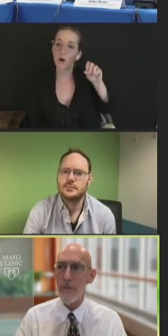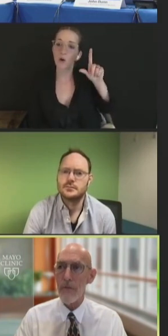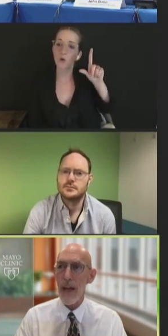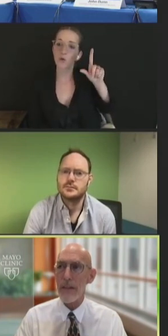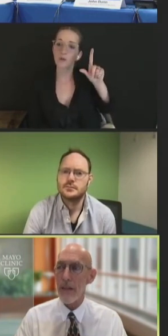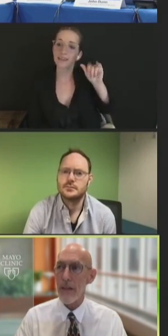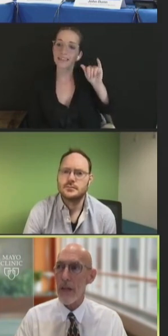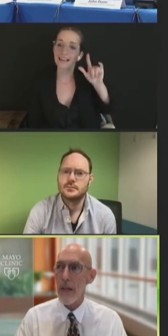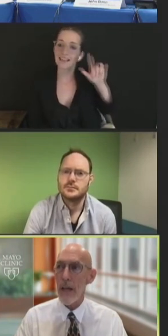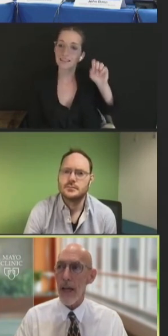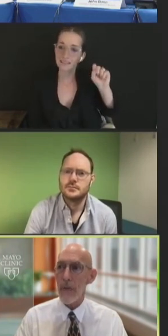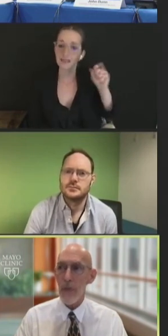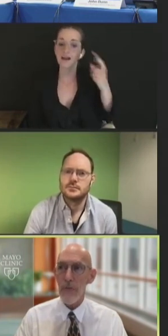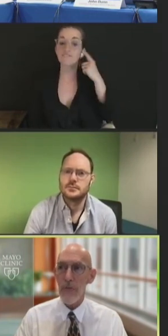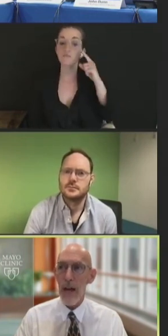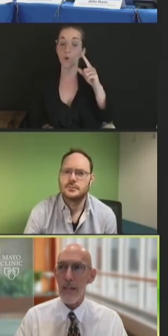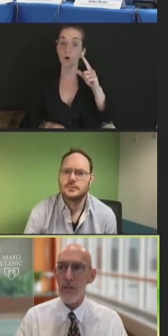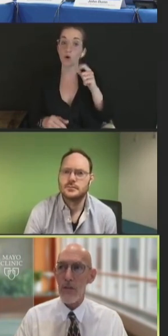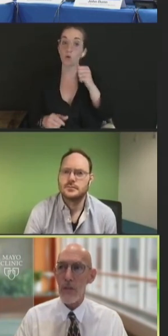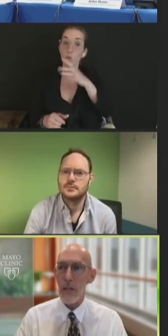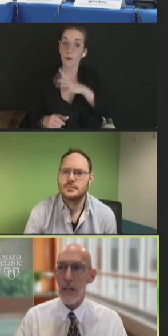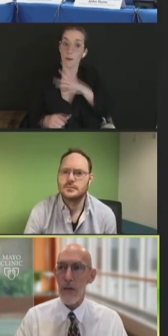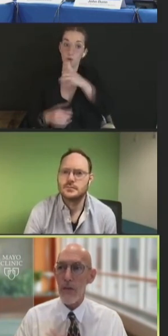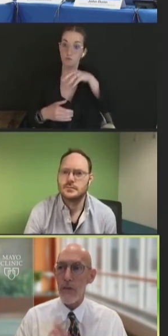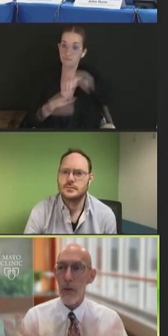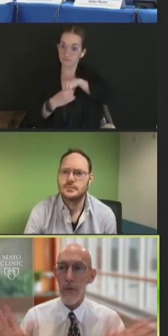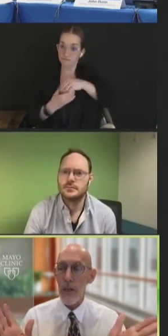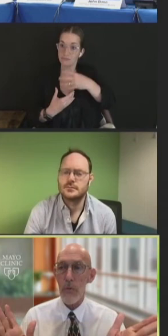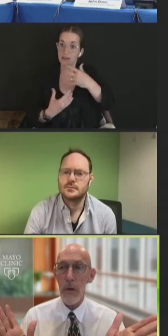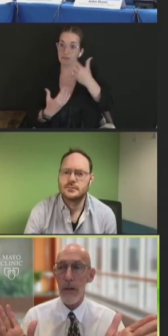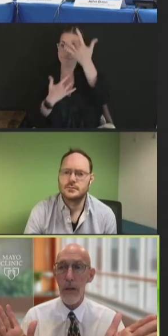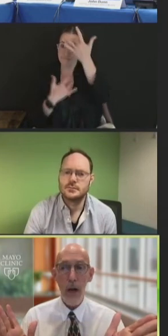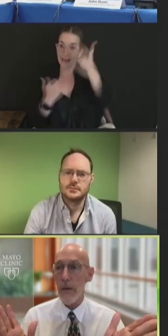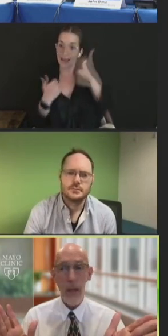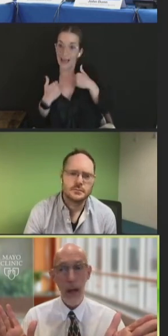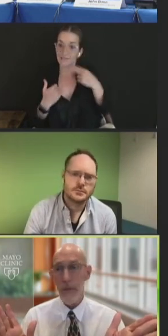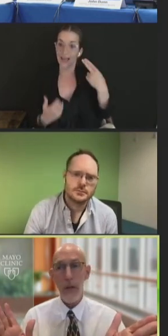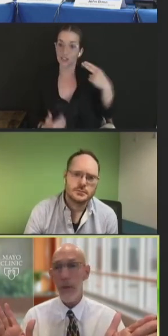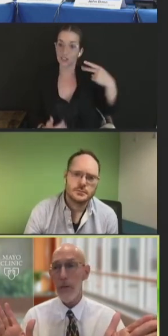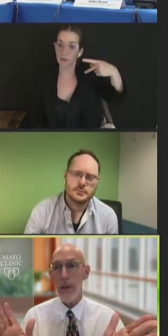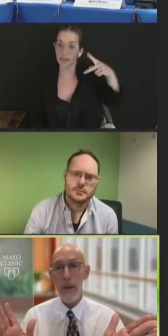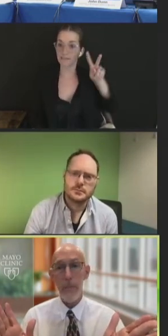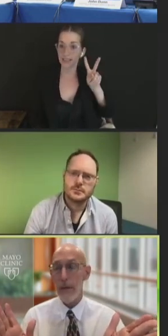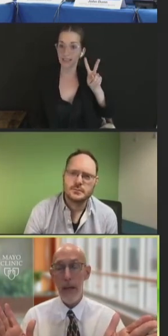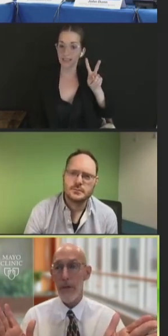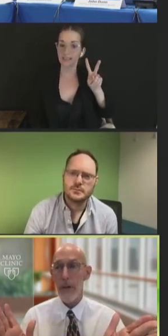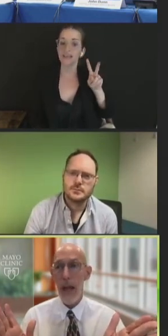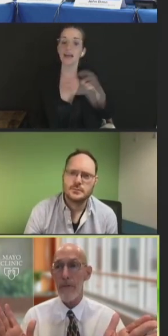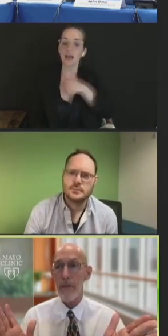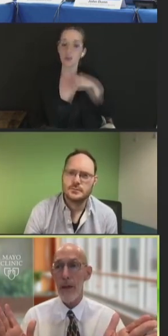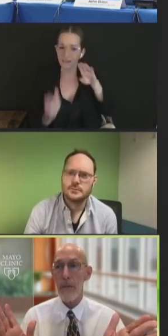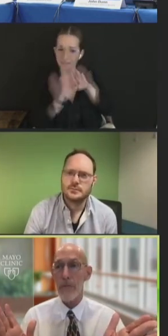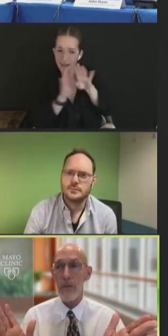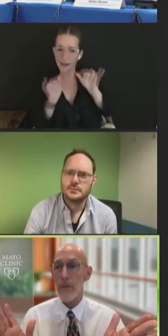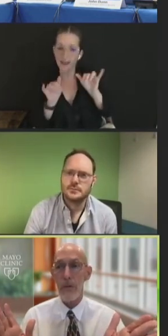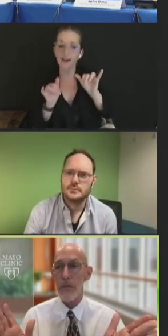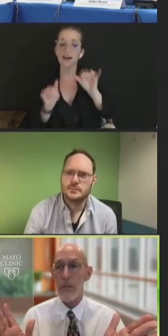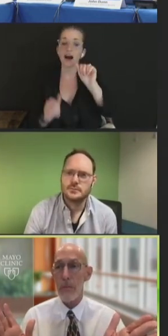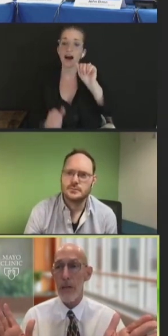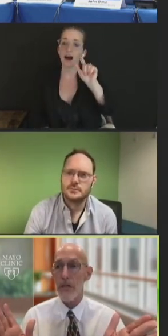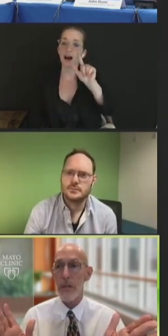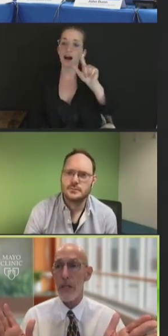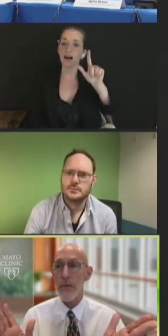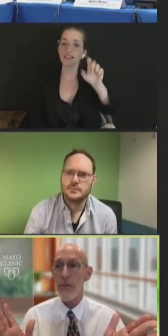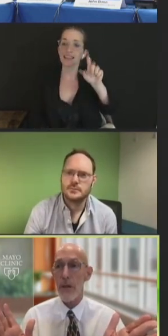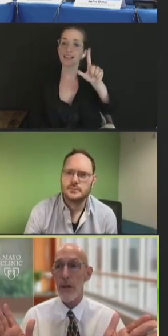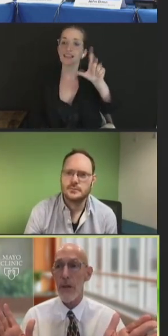HPV infected. And we've defined certain alleles where these women are never going to develop and never have developed cervical